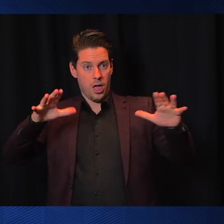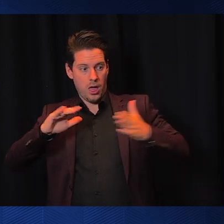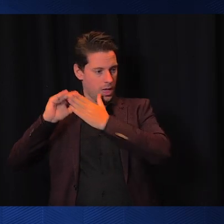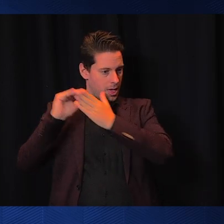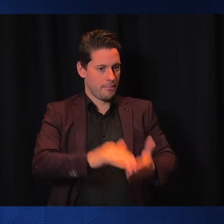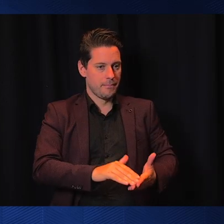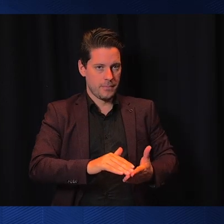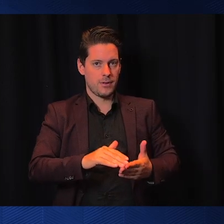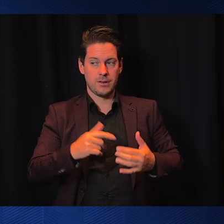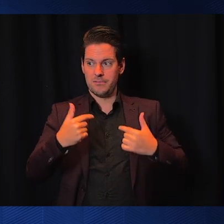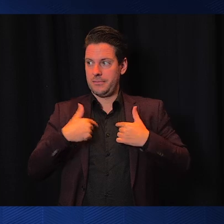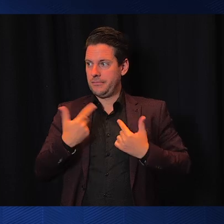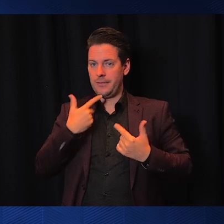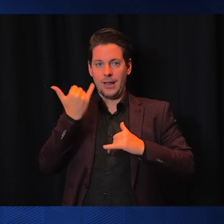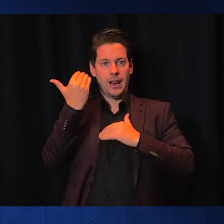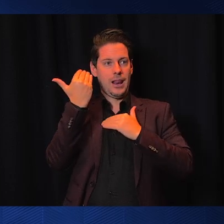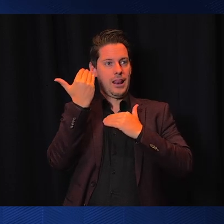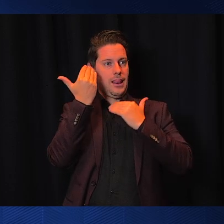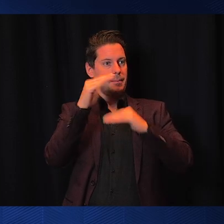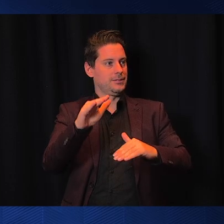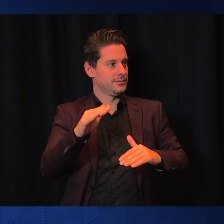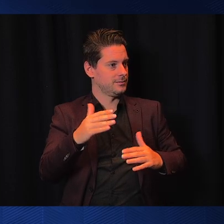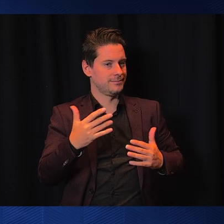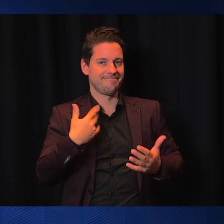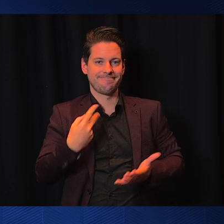whatever constraint and limitation, we have to step in.